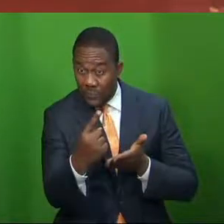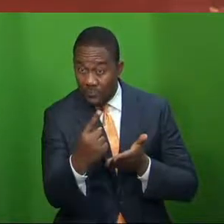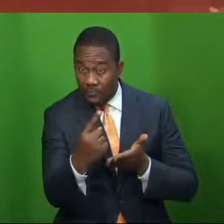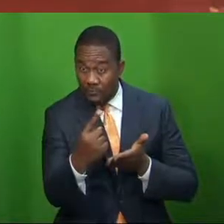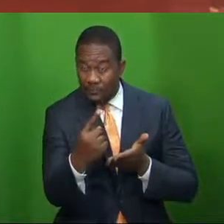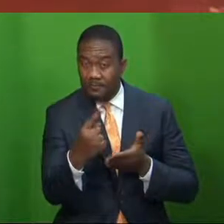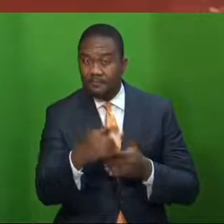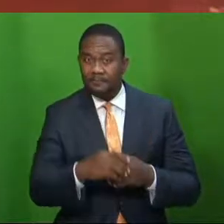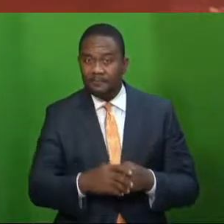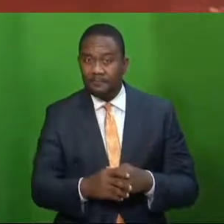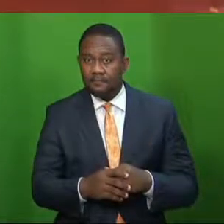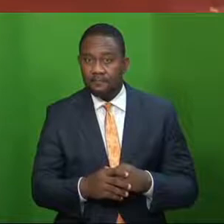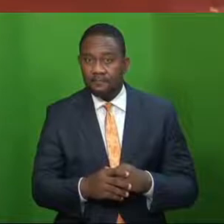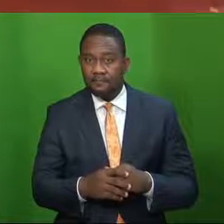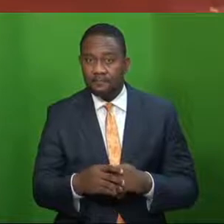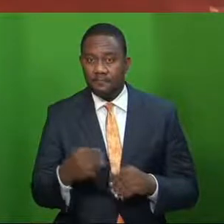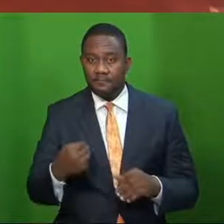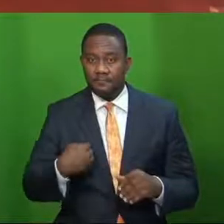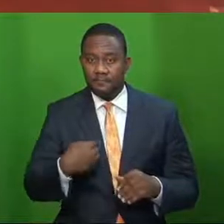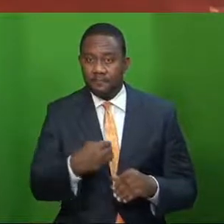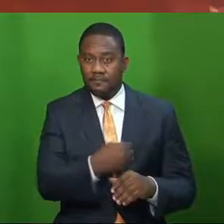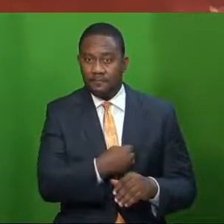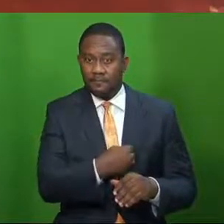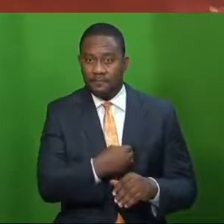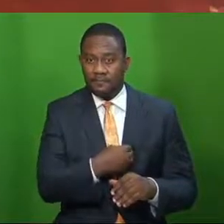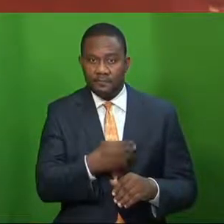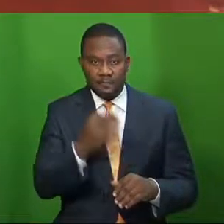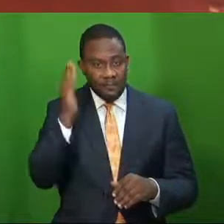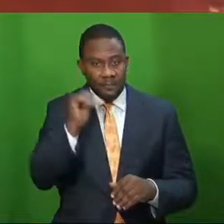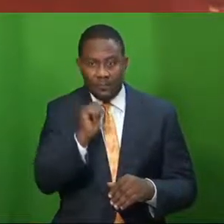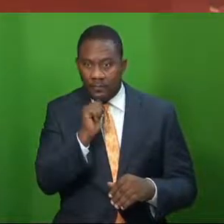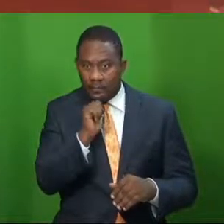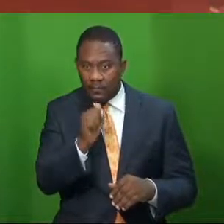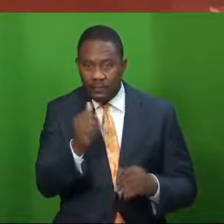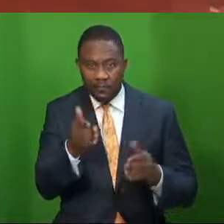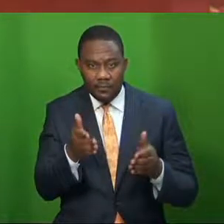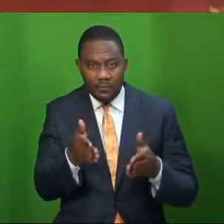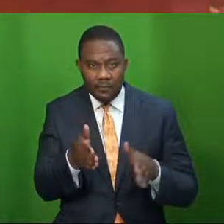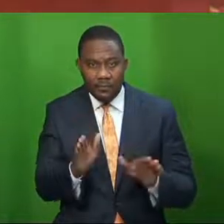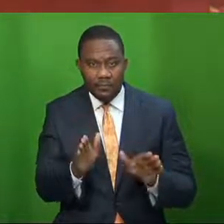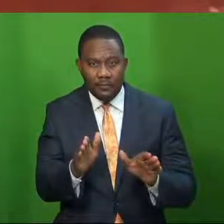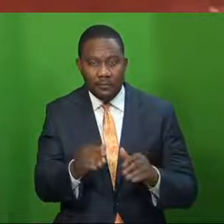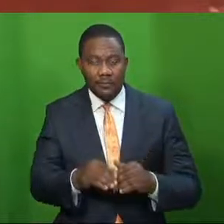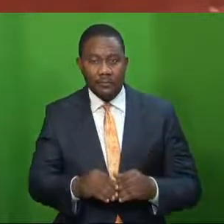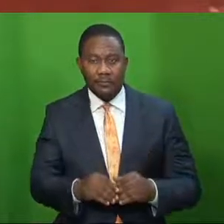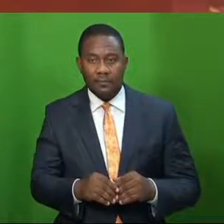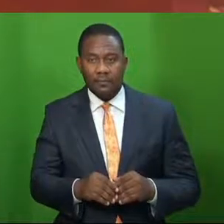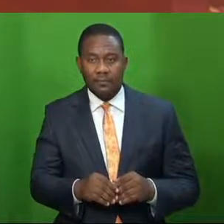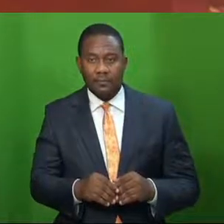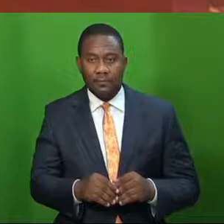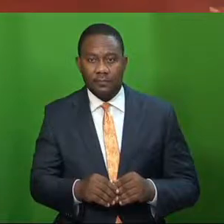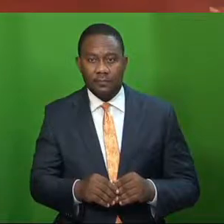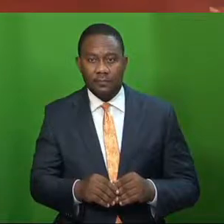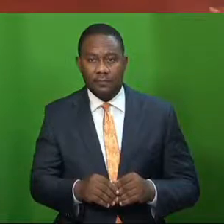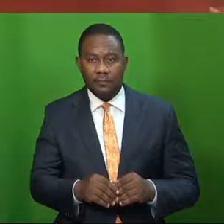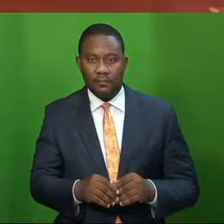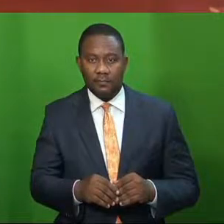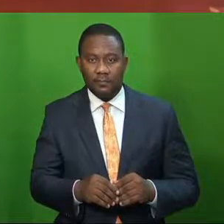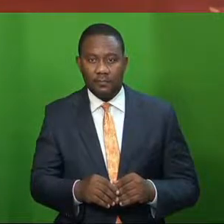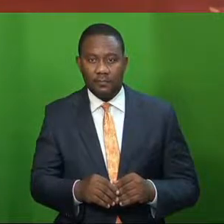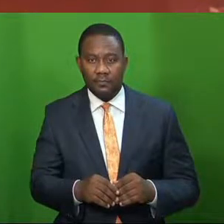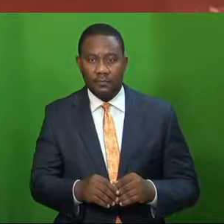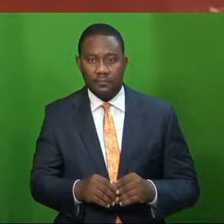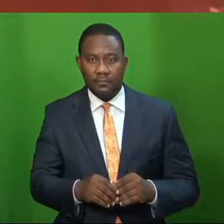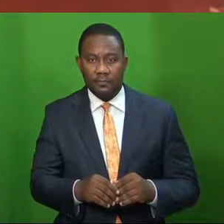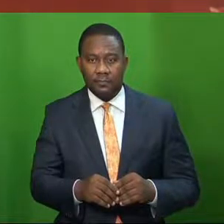members would not be allowed to bring their visitors to the House, including their